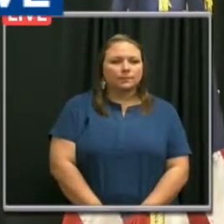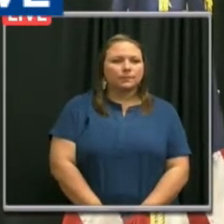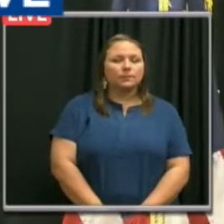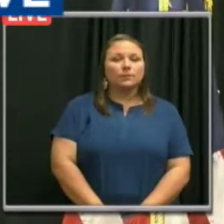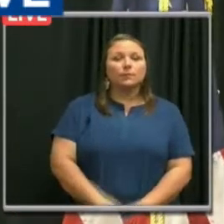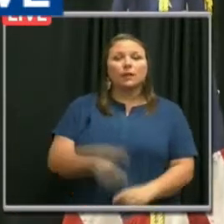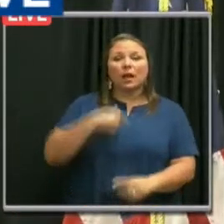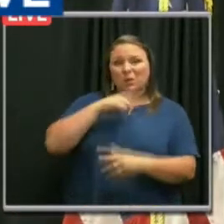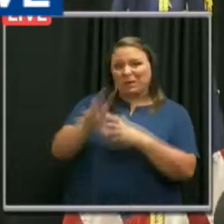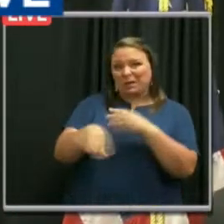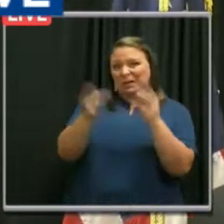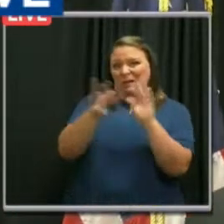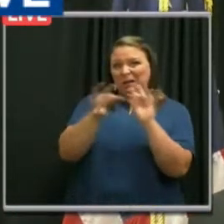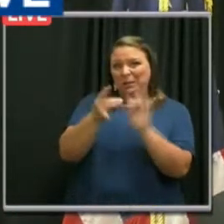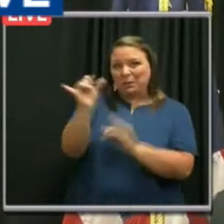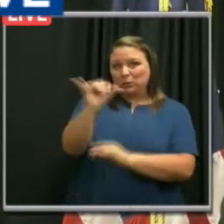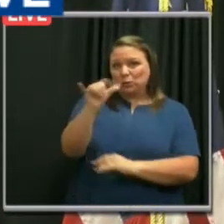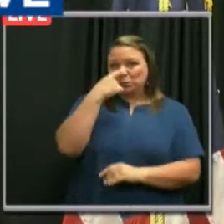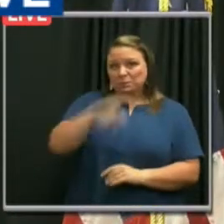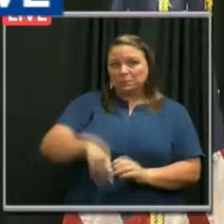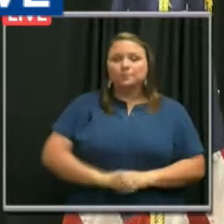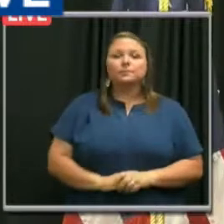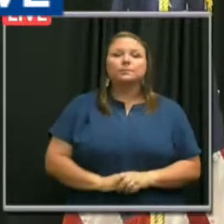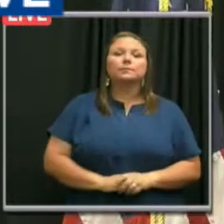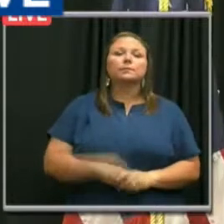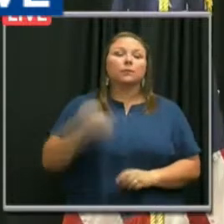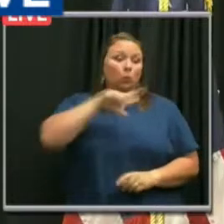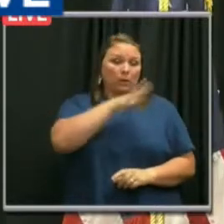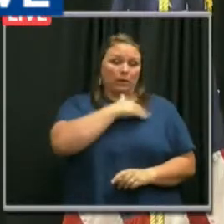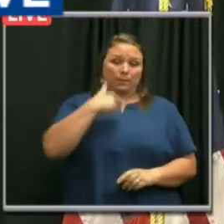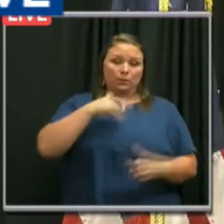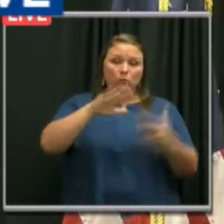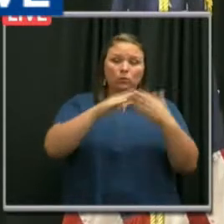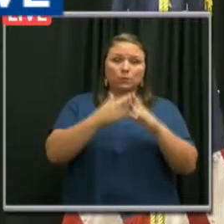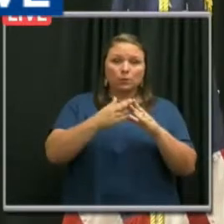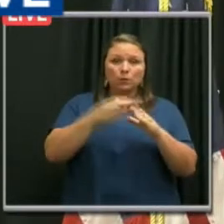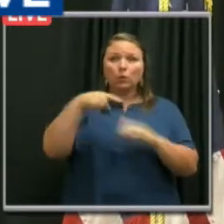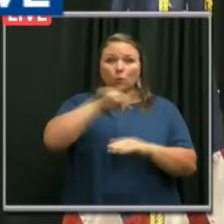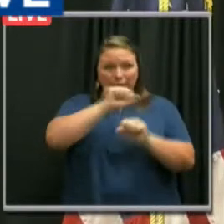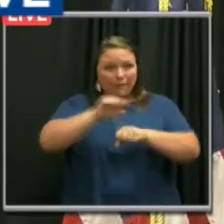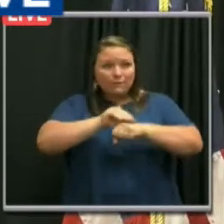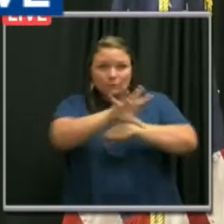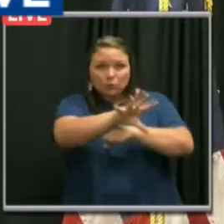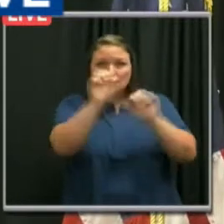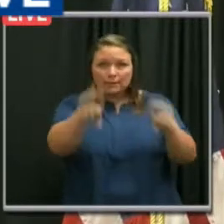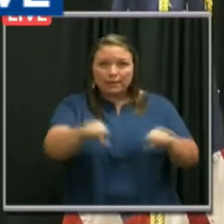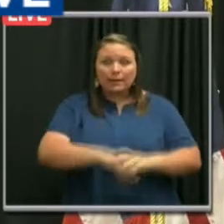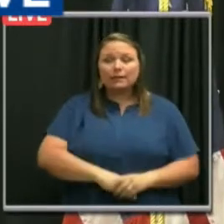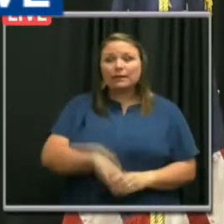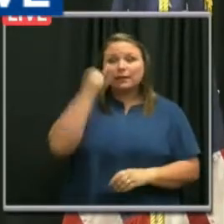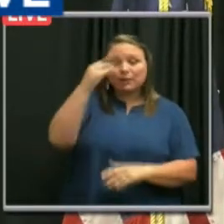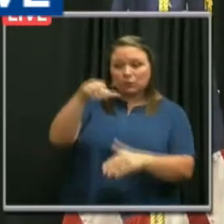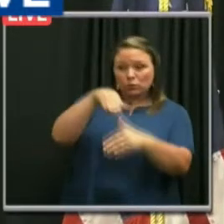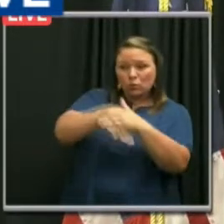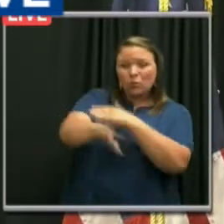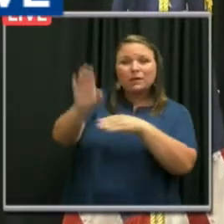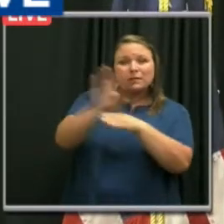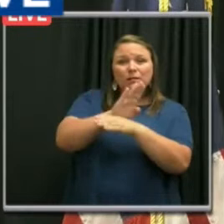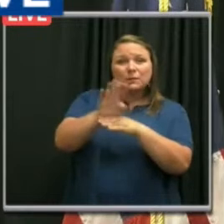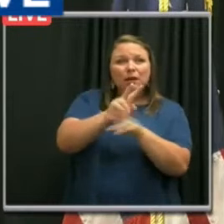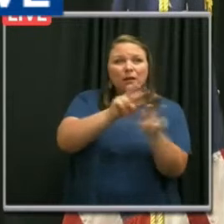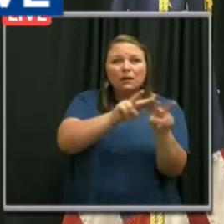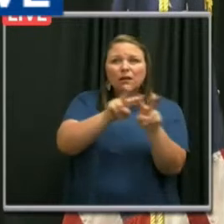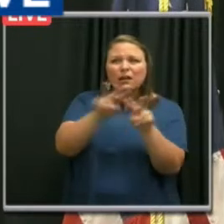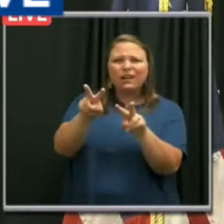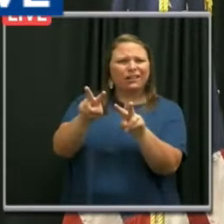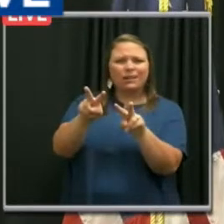I would like to make a comment about that. We as members of the community can have an influence here. If you go into a business and